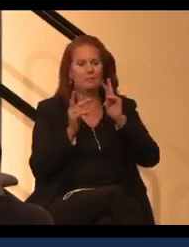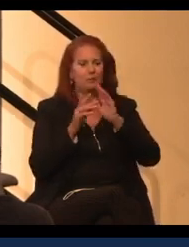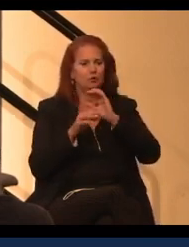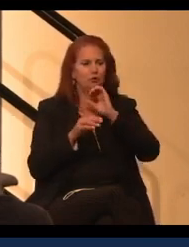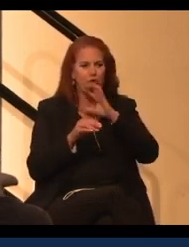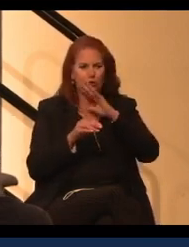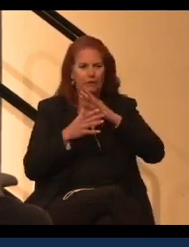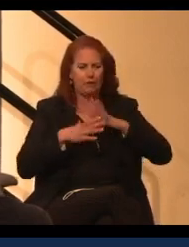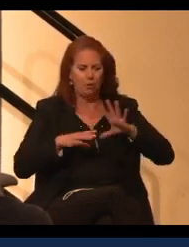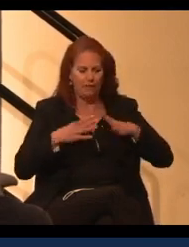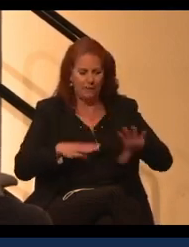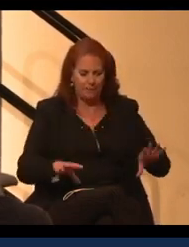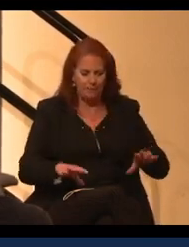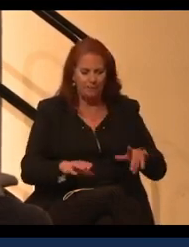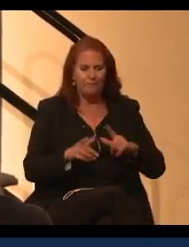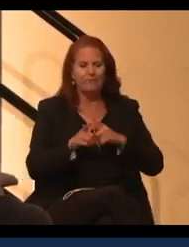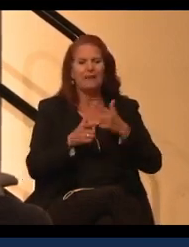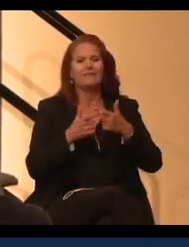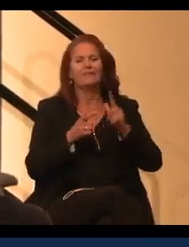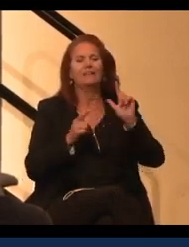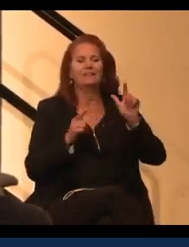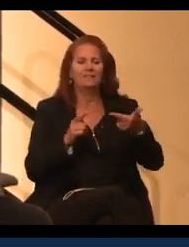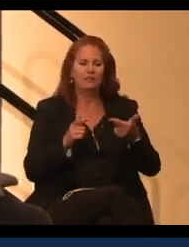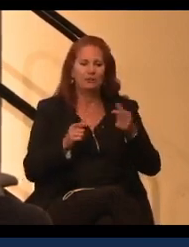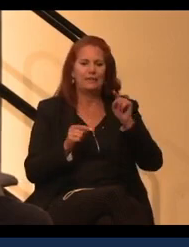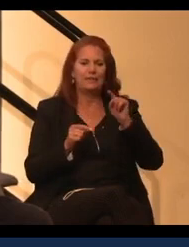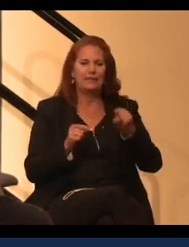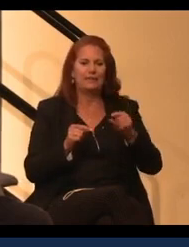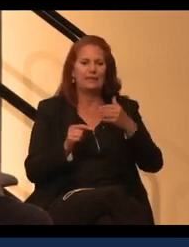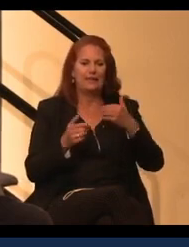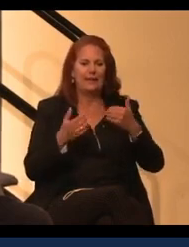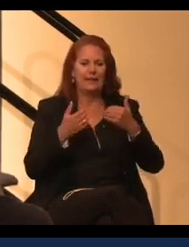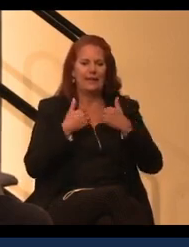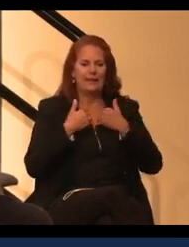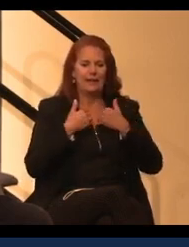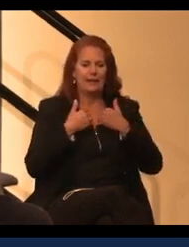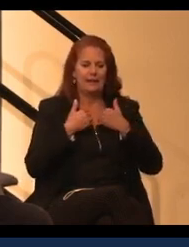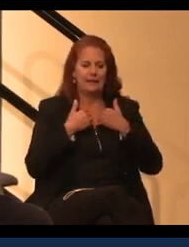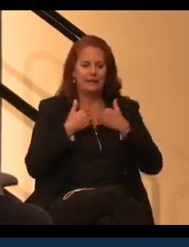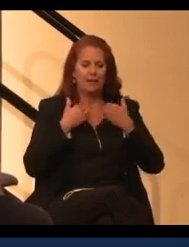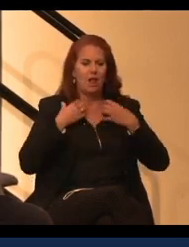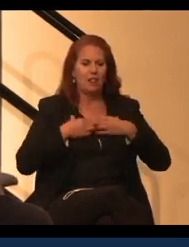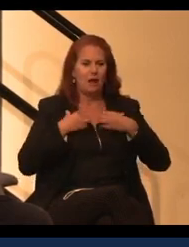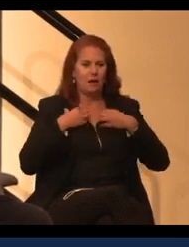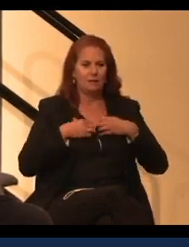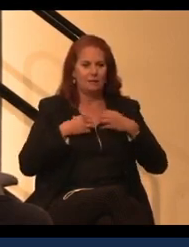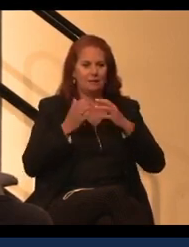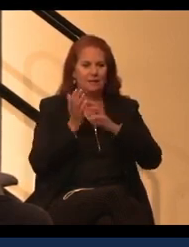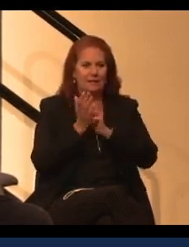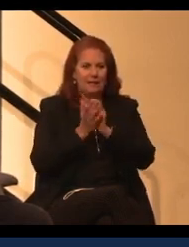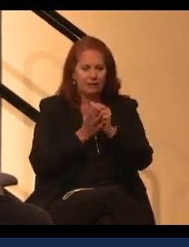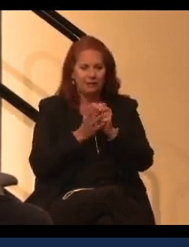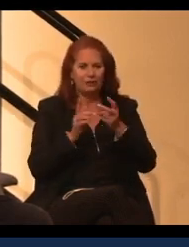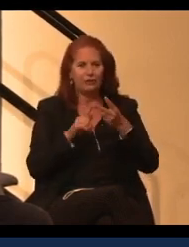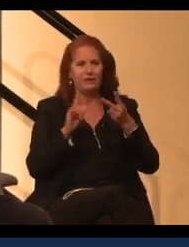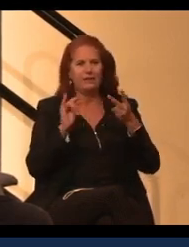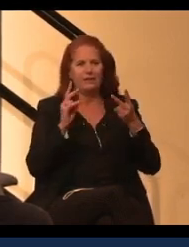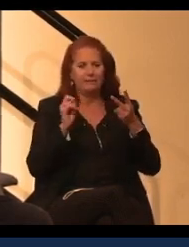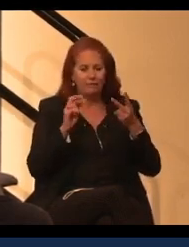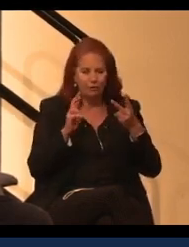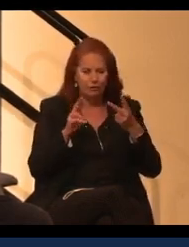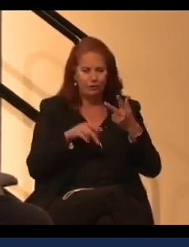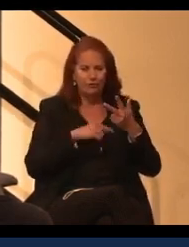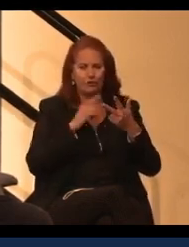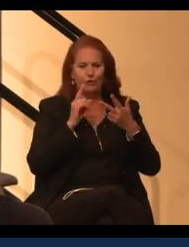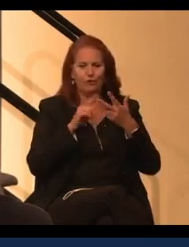clothing. Well, eventually he had lung cancer and some liver cancer.